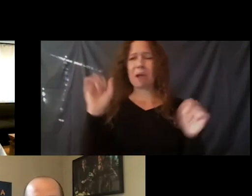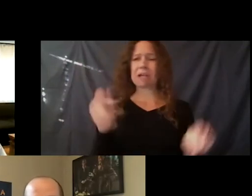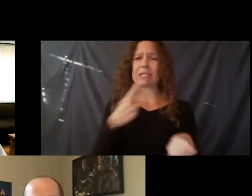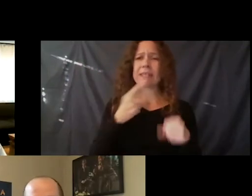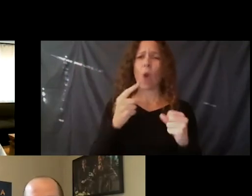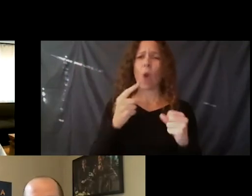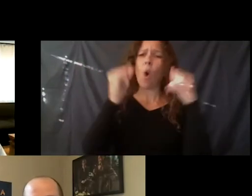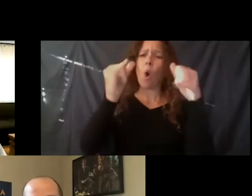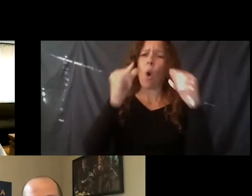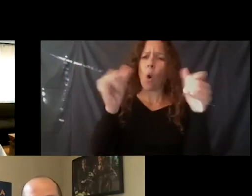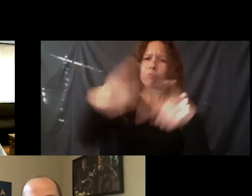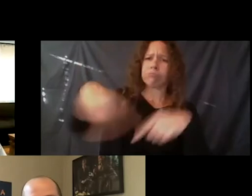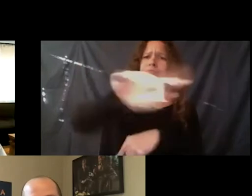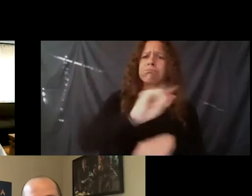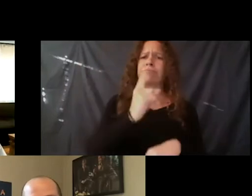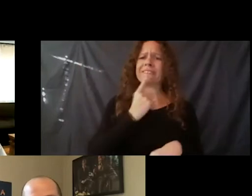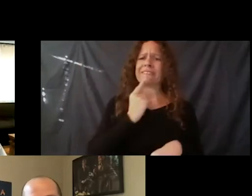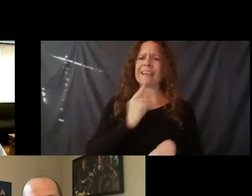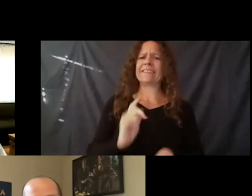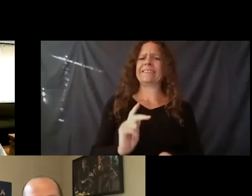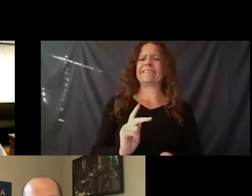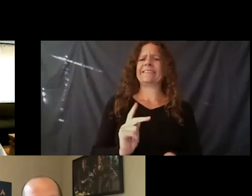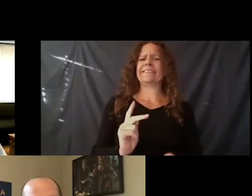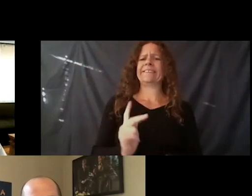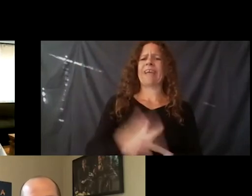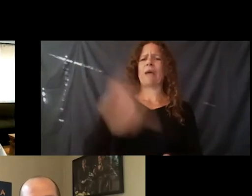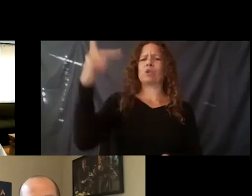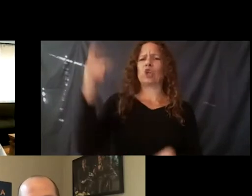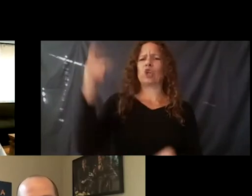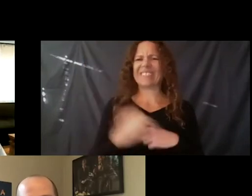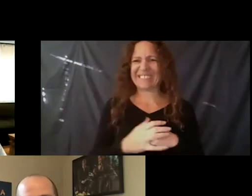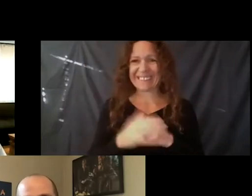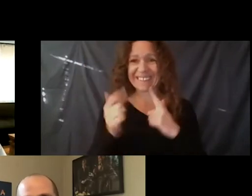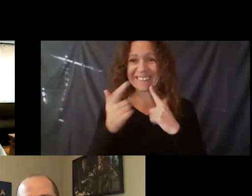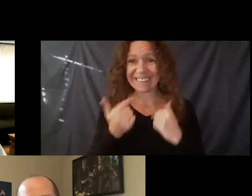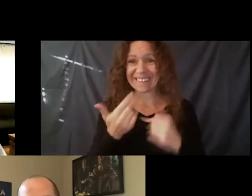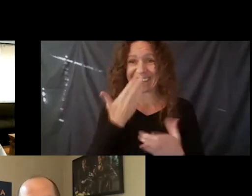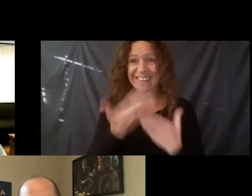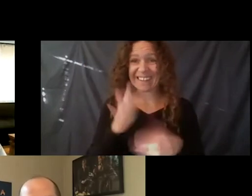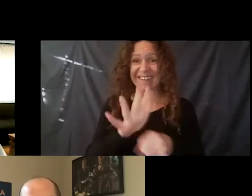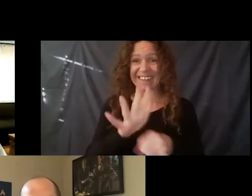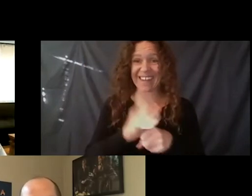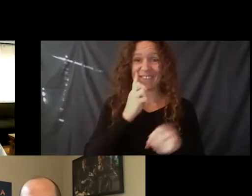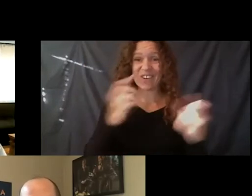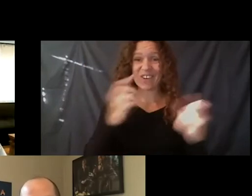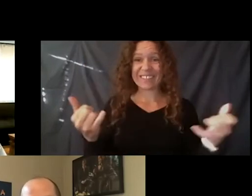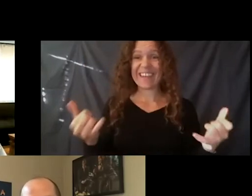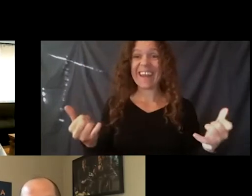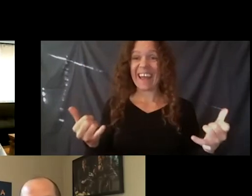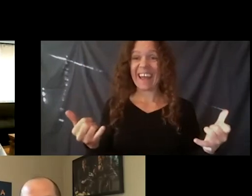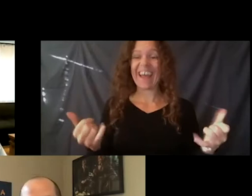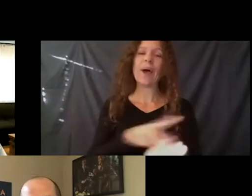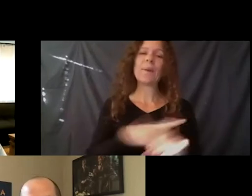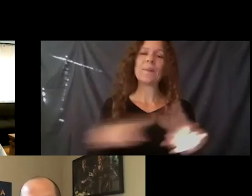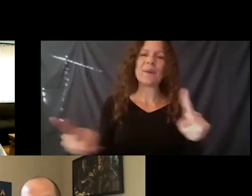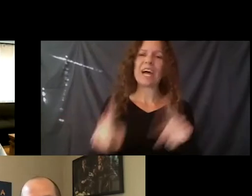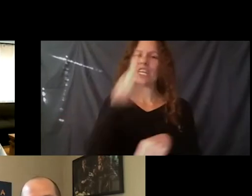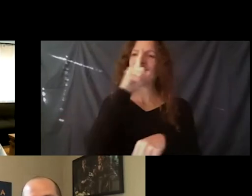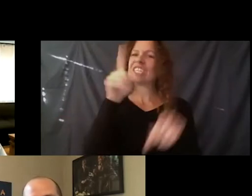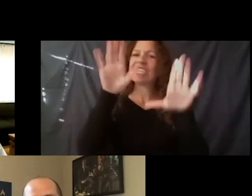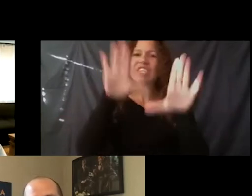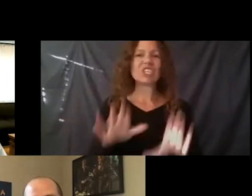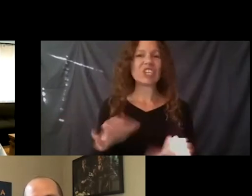times 2 or 3, and I feel like that should be good enough for today. But certainly it's great to be here